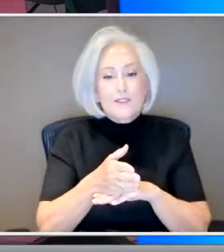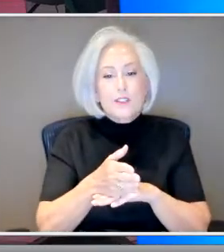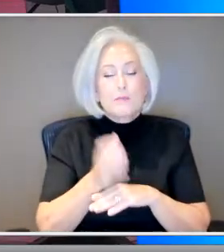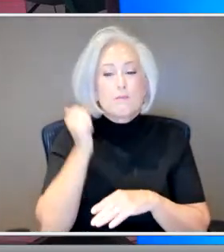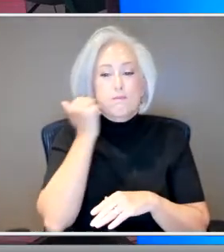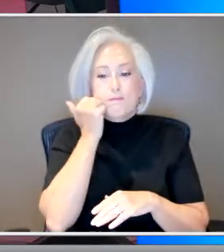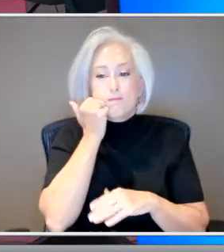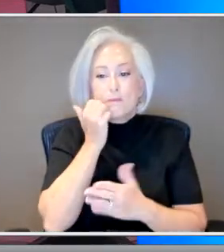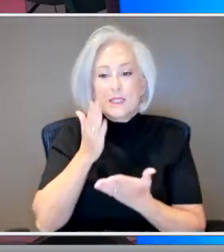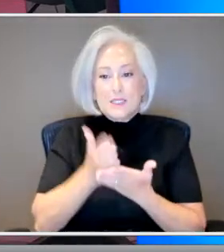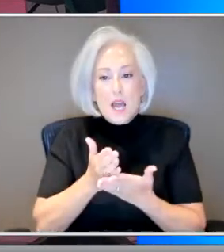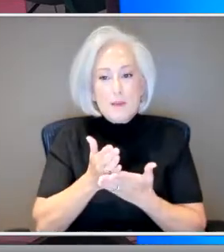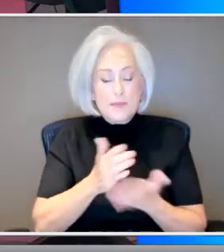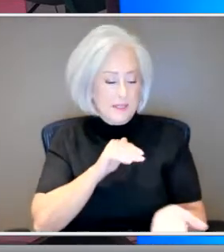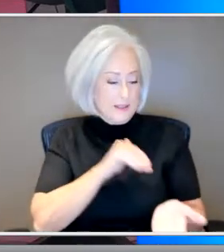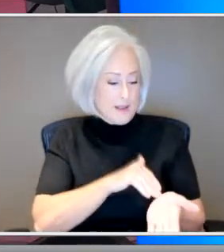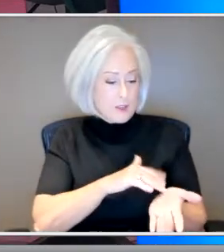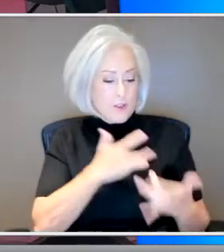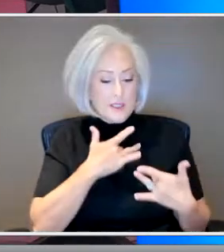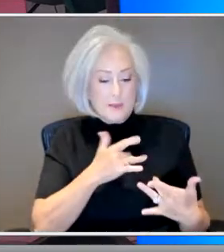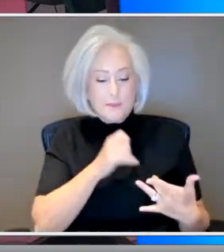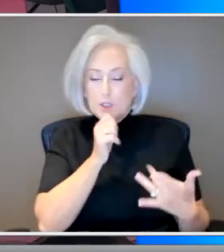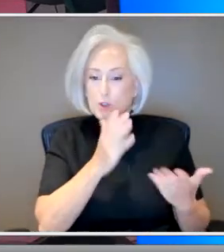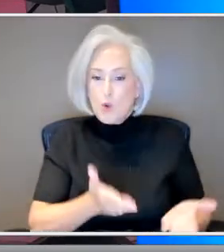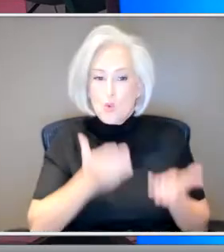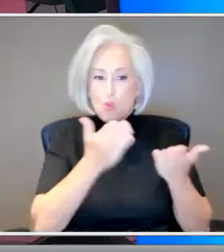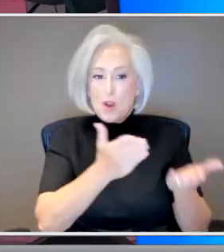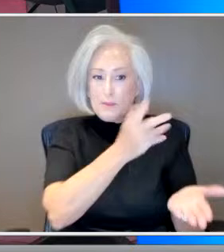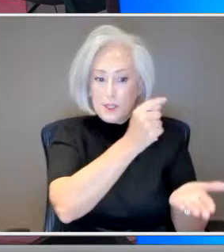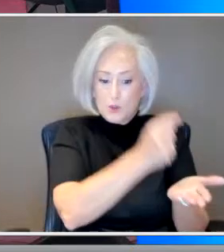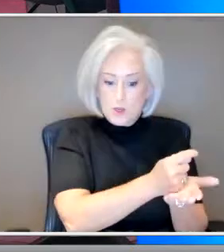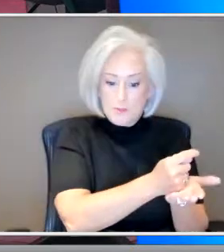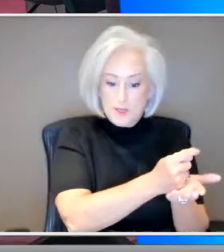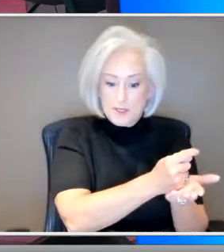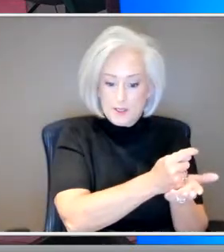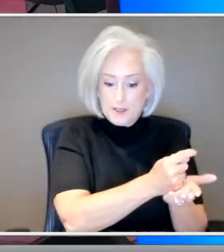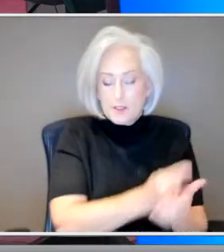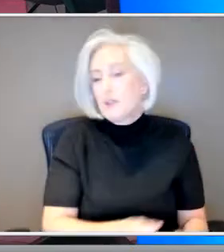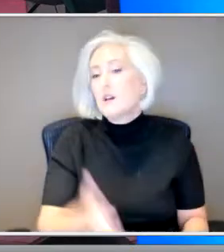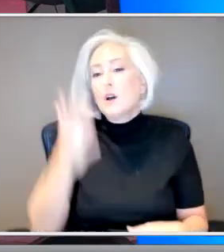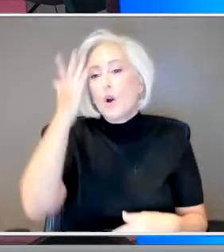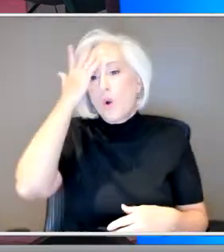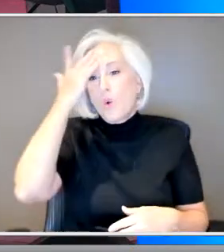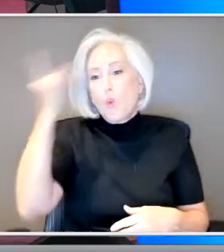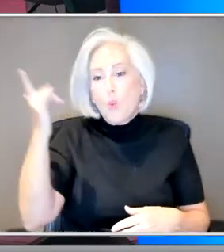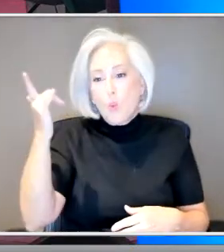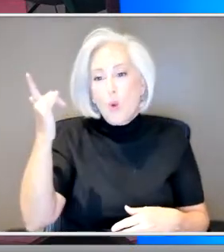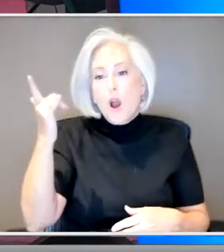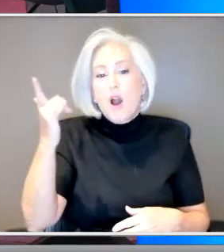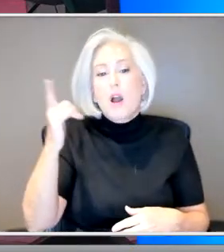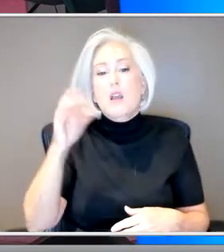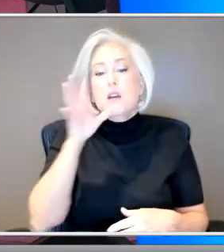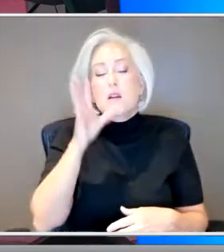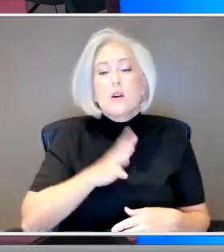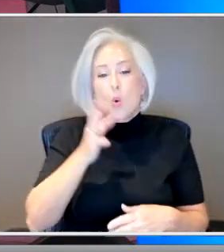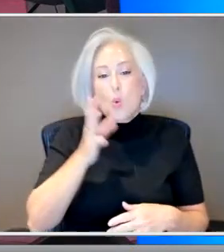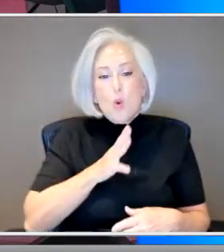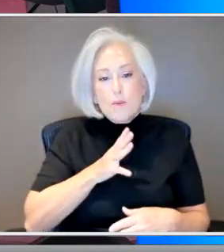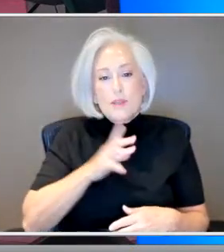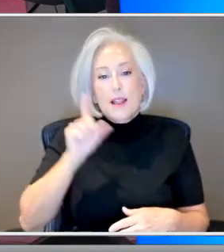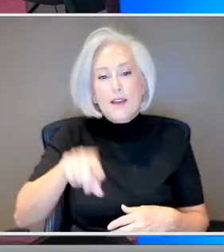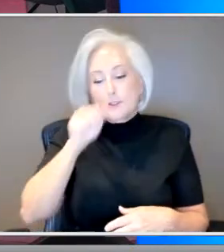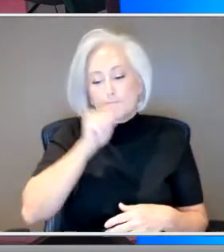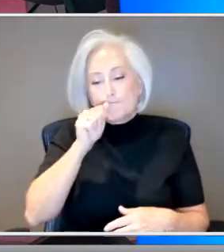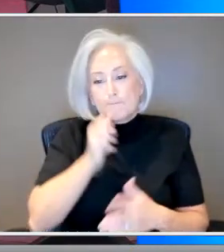treatment. But why, despite having the same conditions as our guest today, have to endure such unusual discomfort? It's an